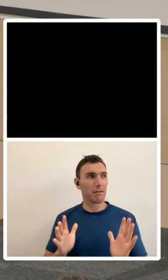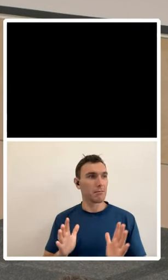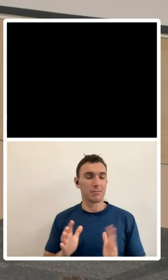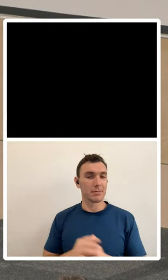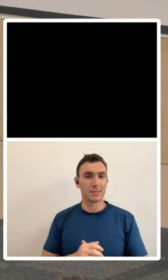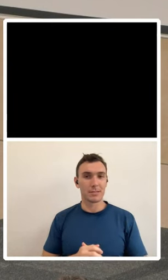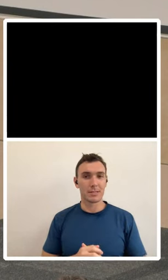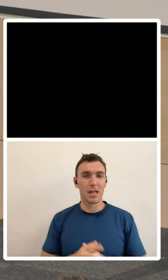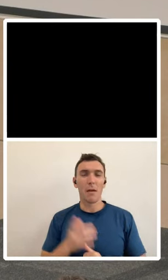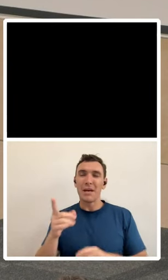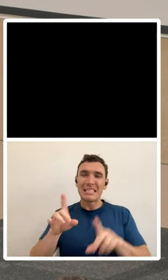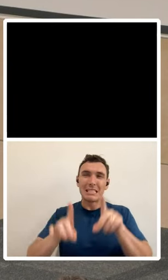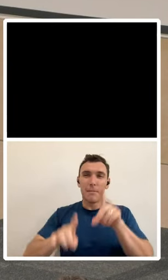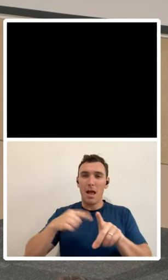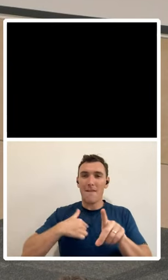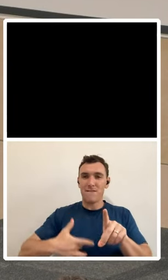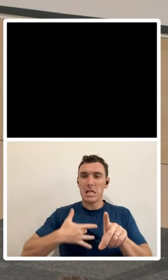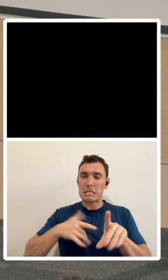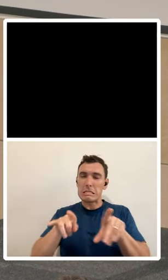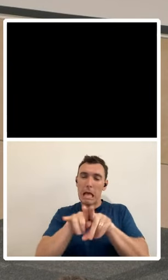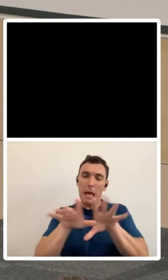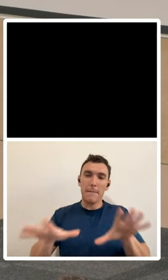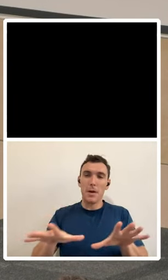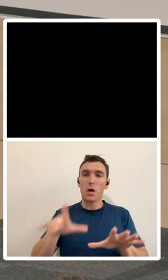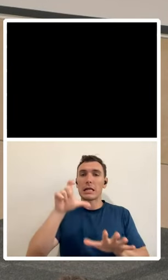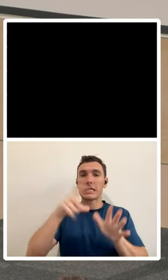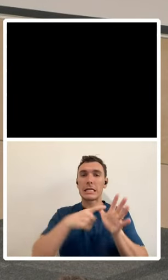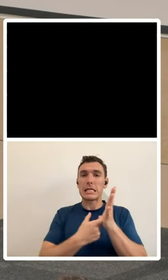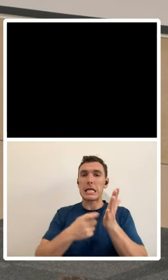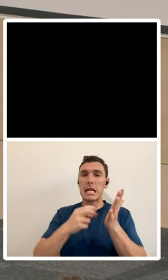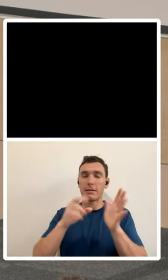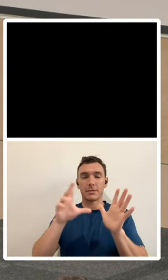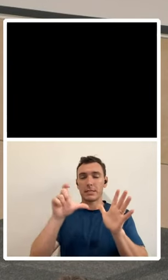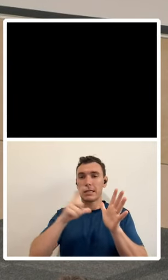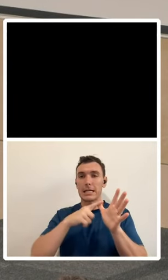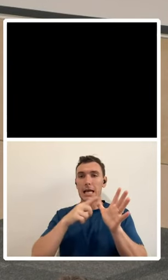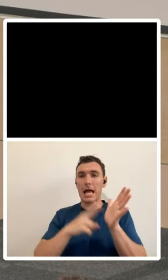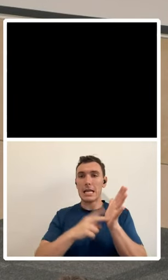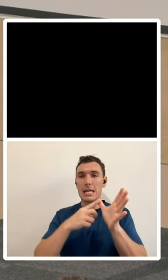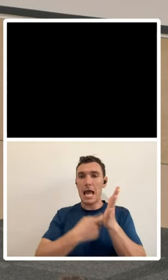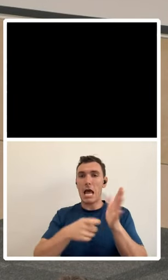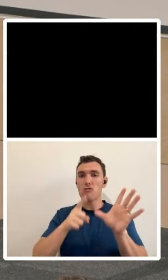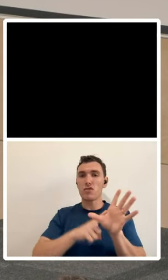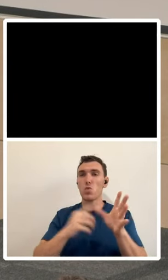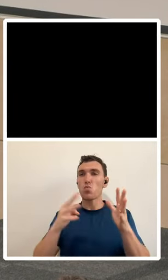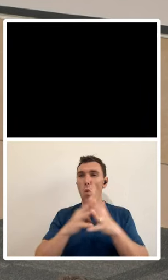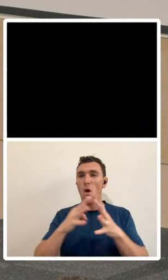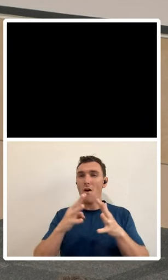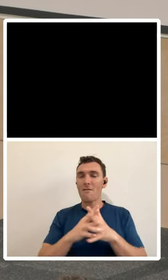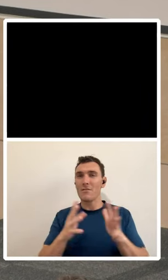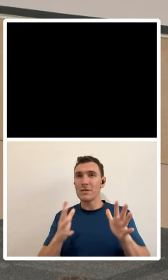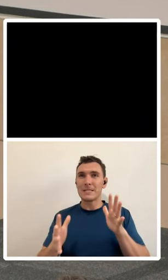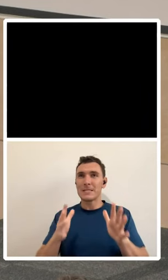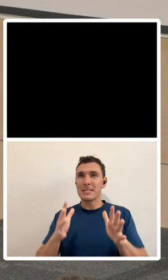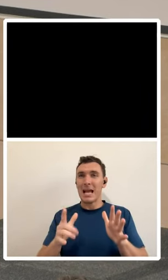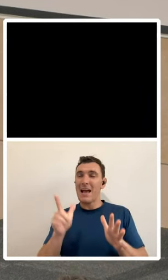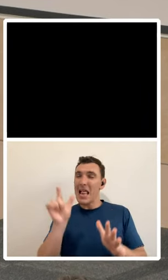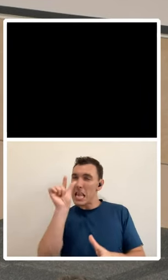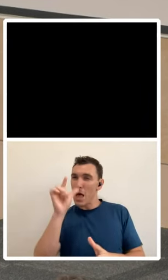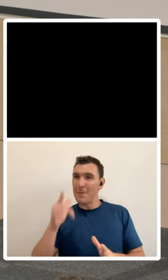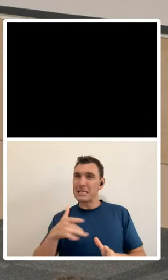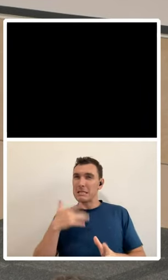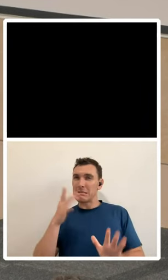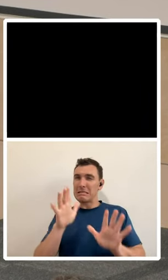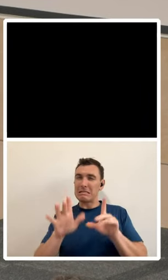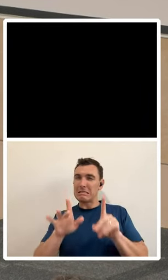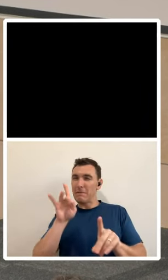anonymous place. But it's not dripping in that like blue blood English class system in the way that maybe Oxford or the City is. And I felt like it was mine to be. Does that